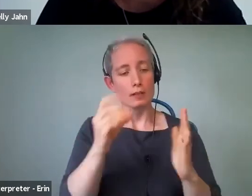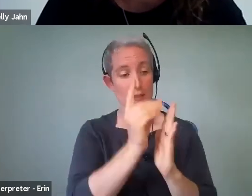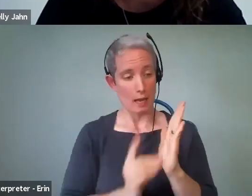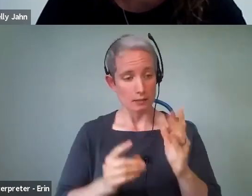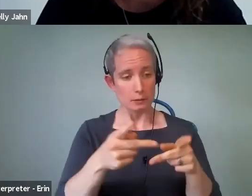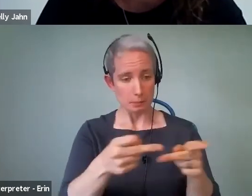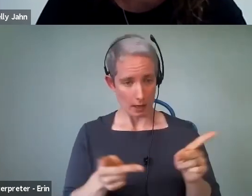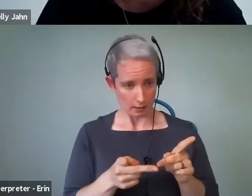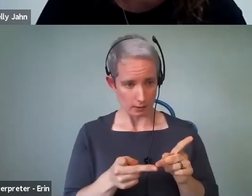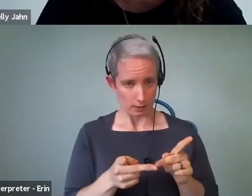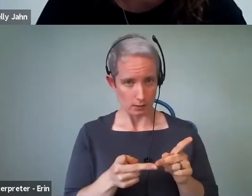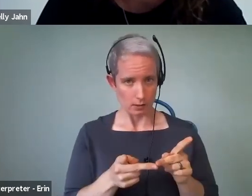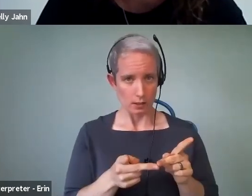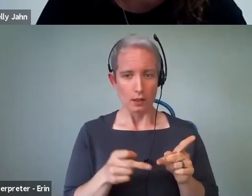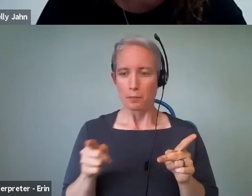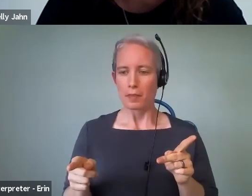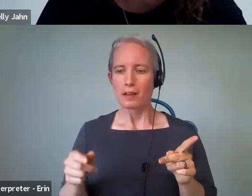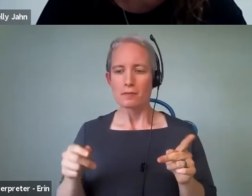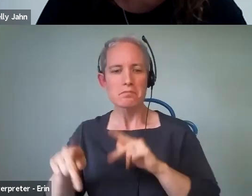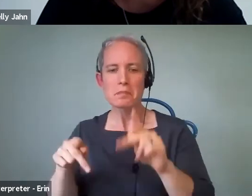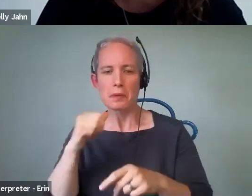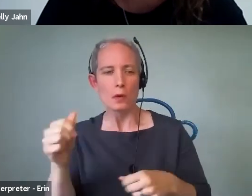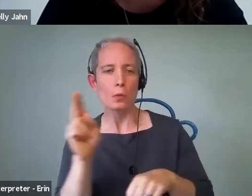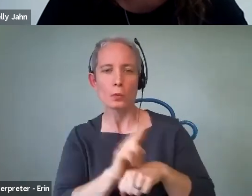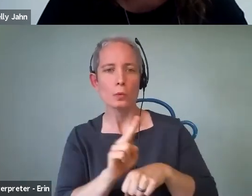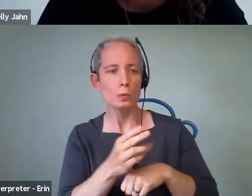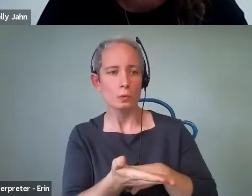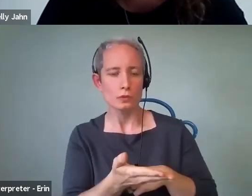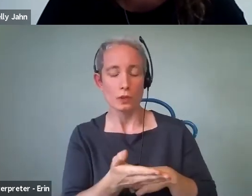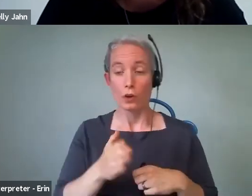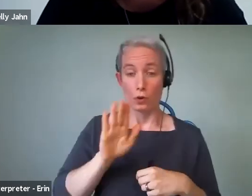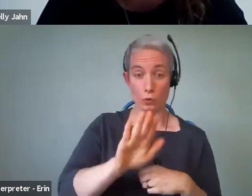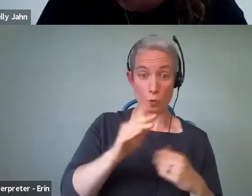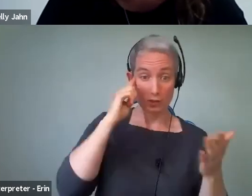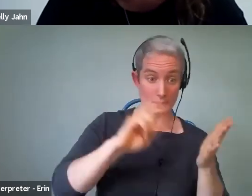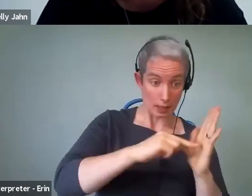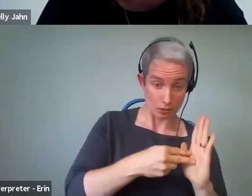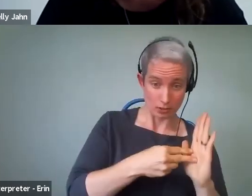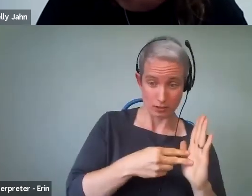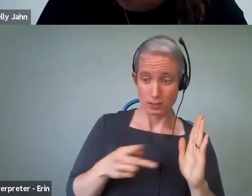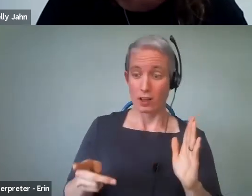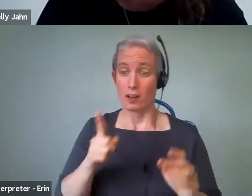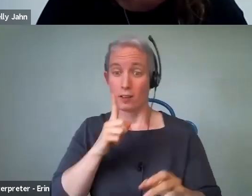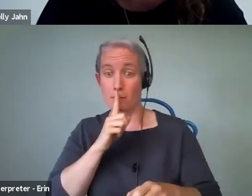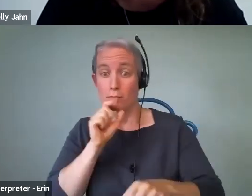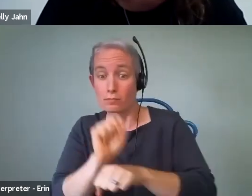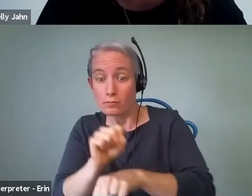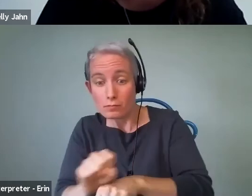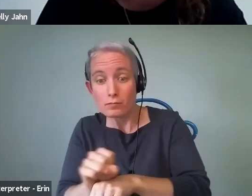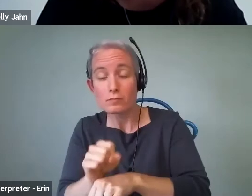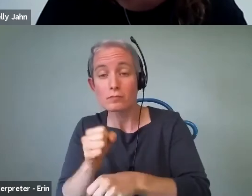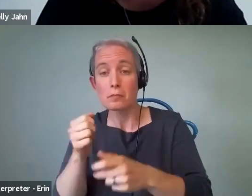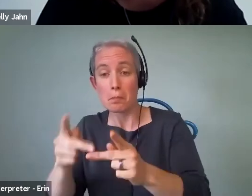not fulfilled because people don't use it as you intend for it to be used because they experience space differently. So